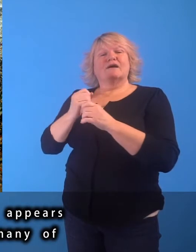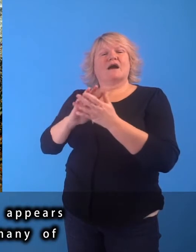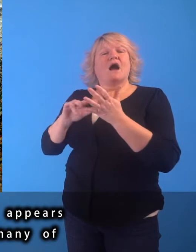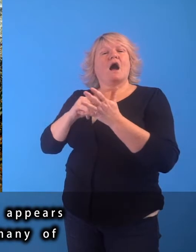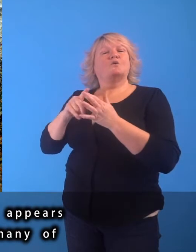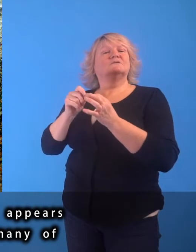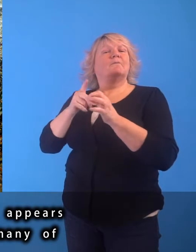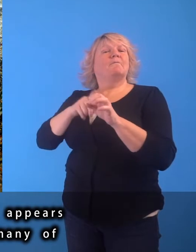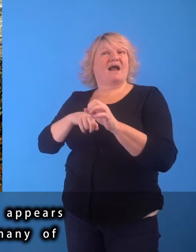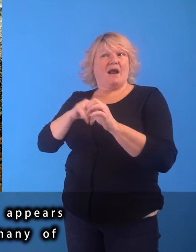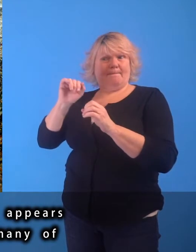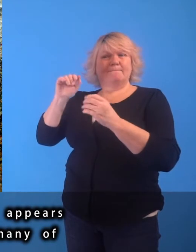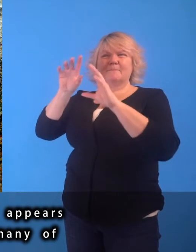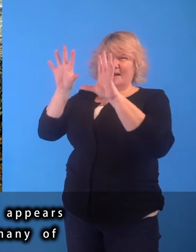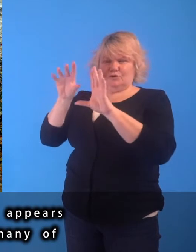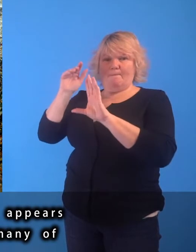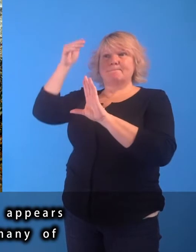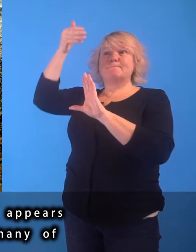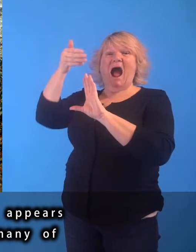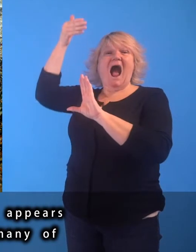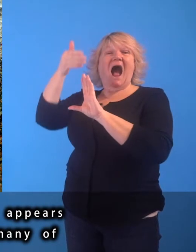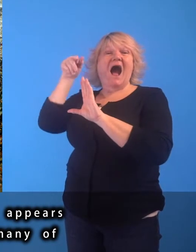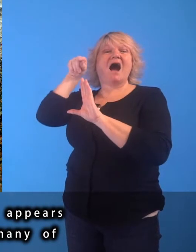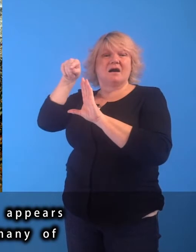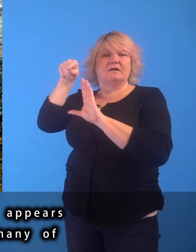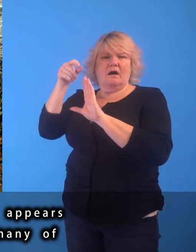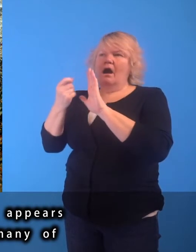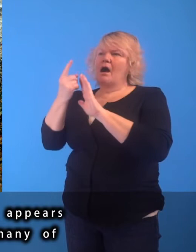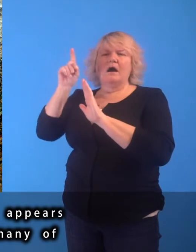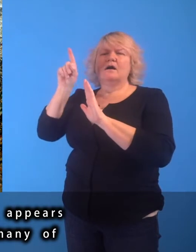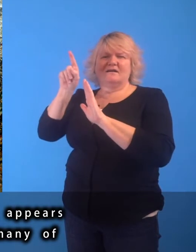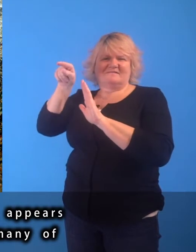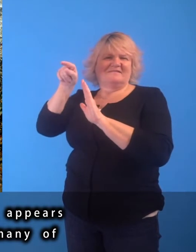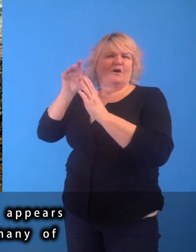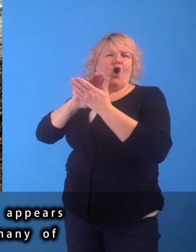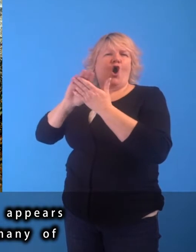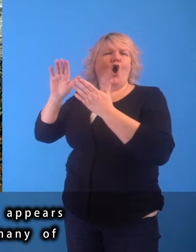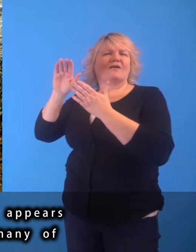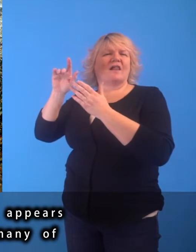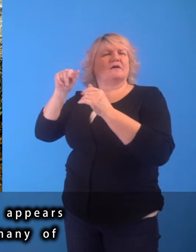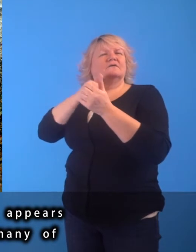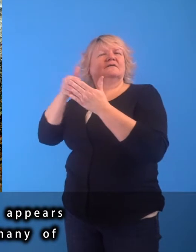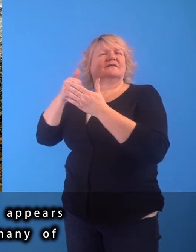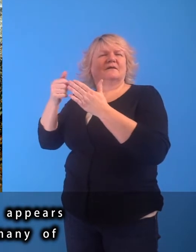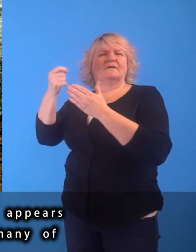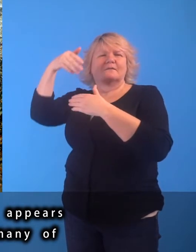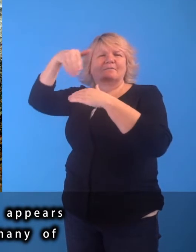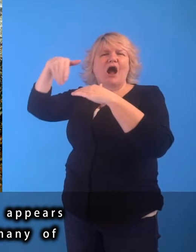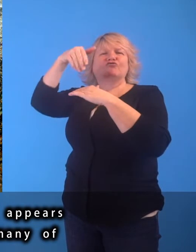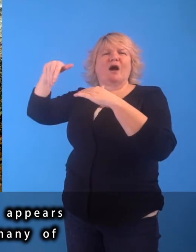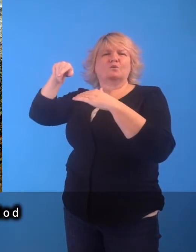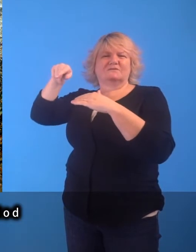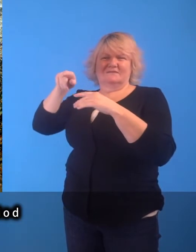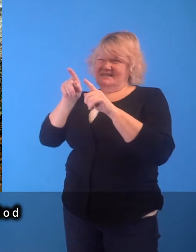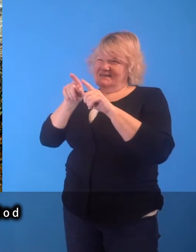The background of Brighouse Bay appears as a standardised backdrop in many